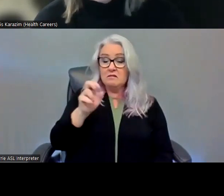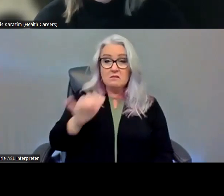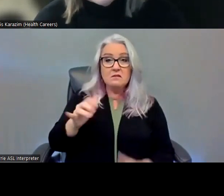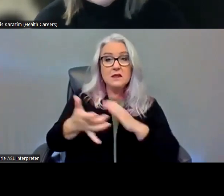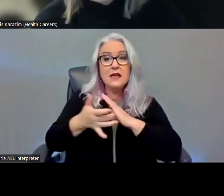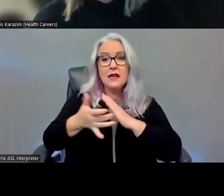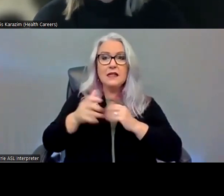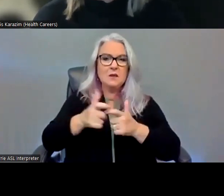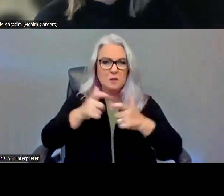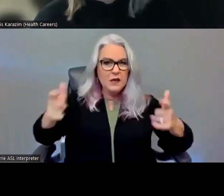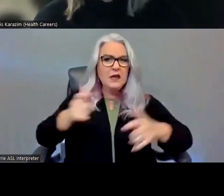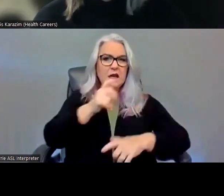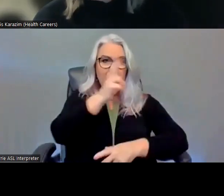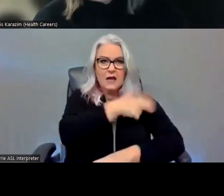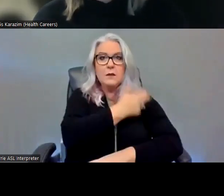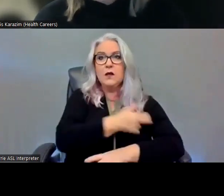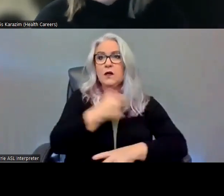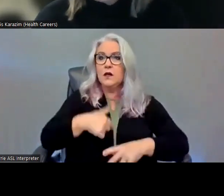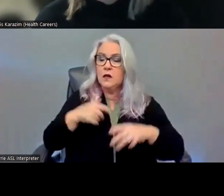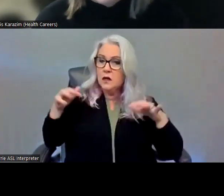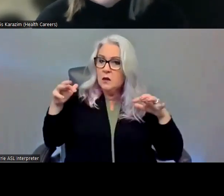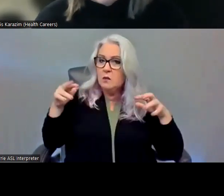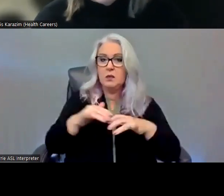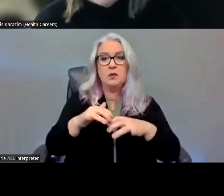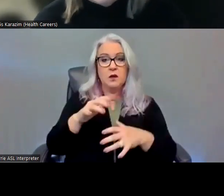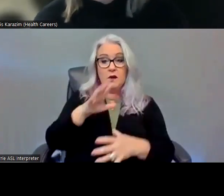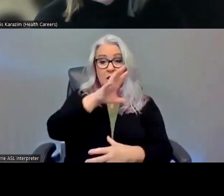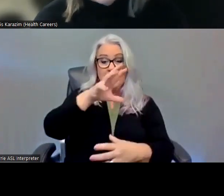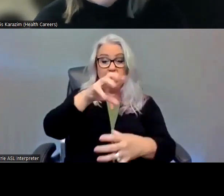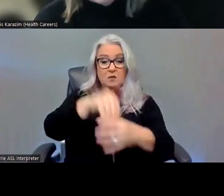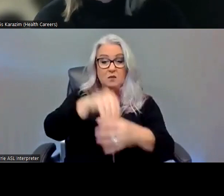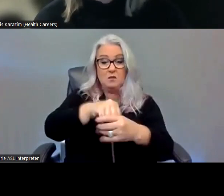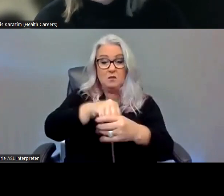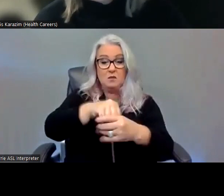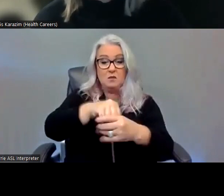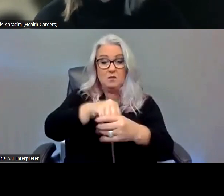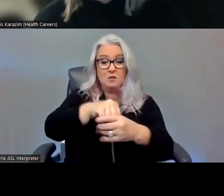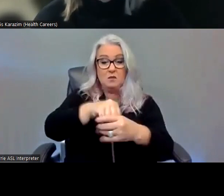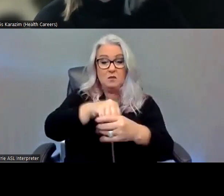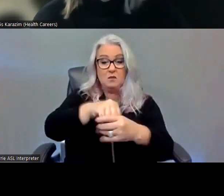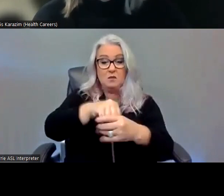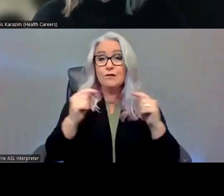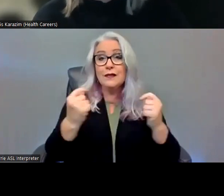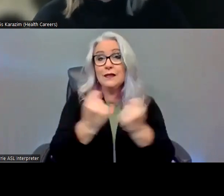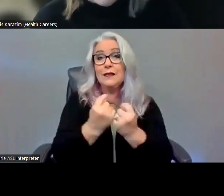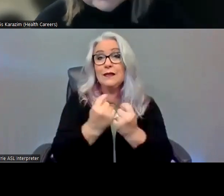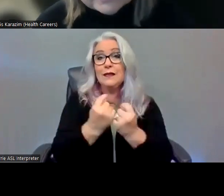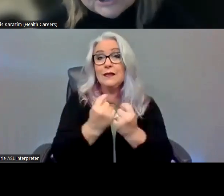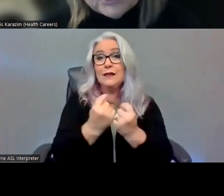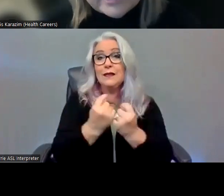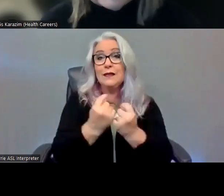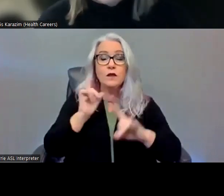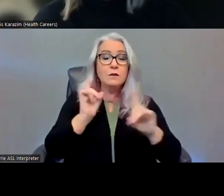large hospital. I was essentially part of the ER team that responded to